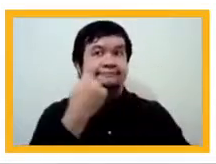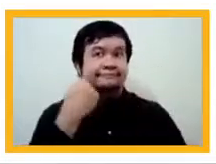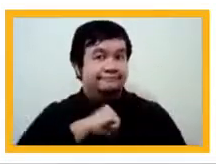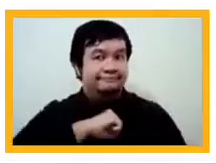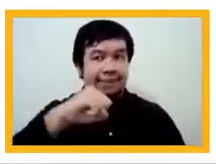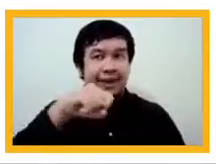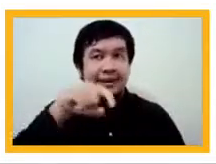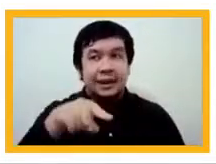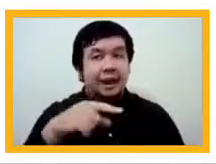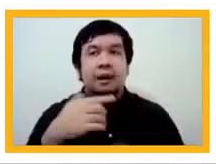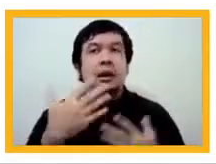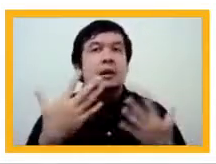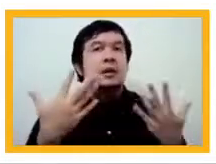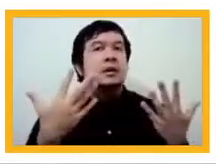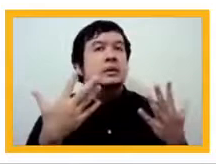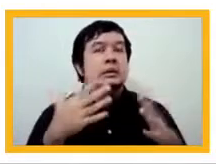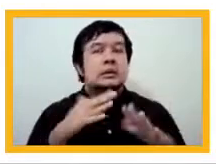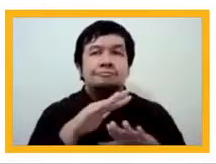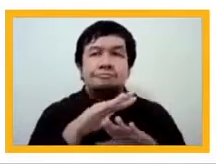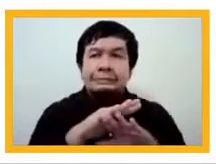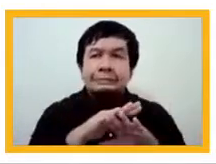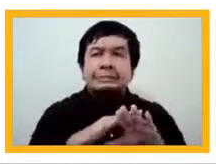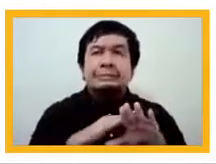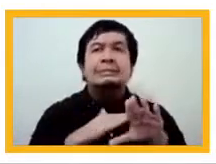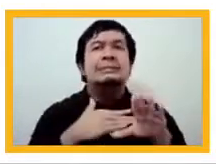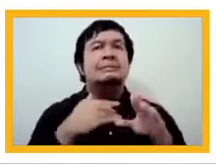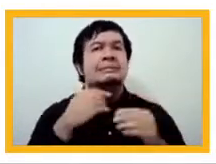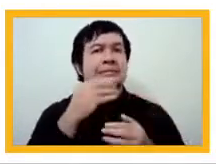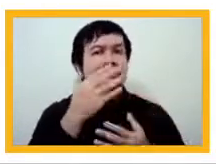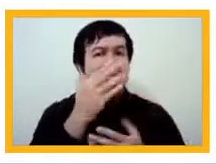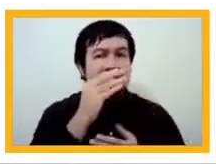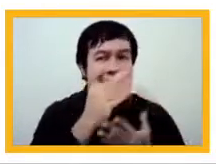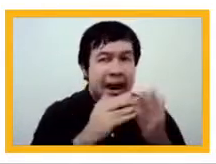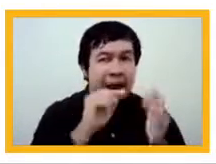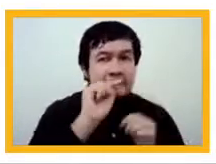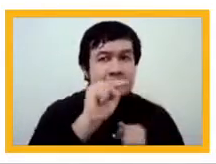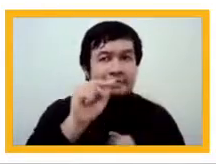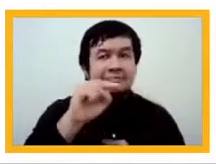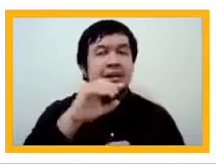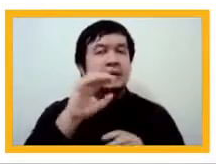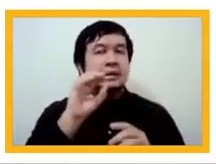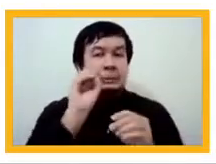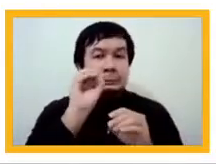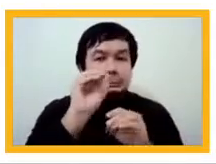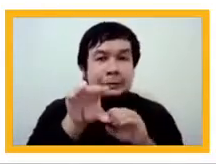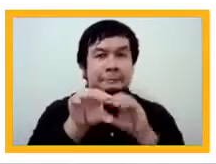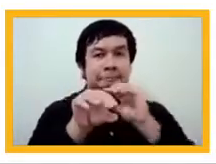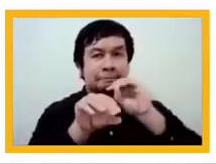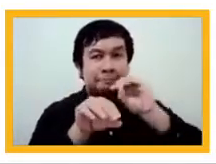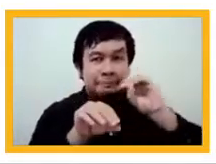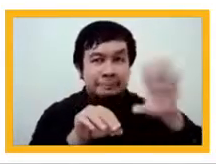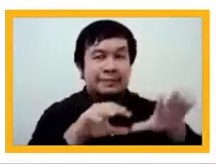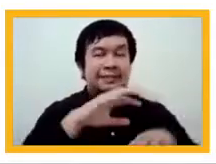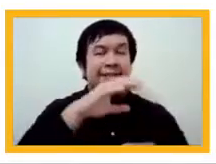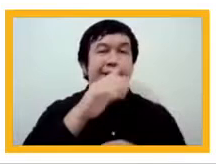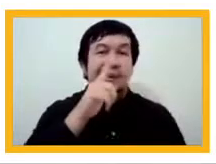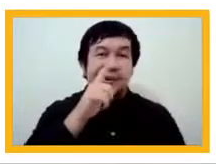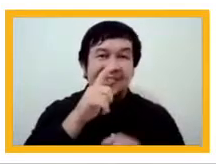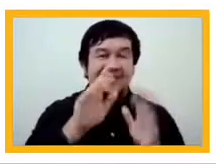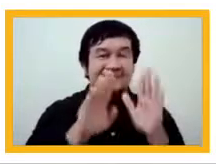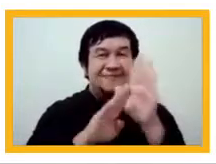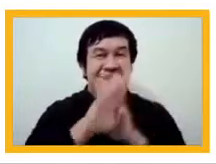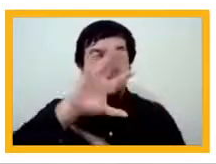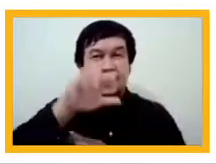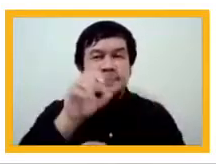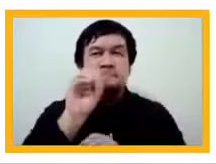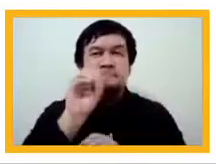revolution technology into the areas where developing member countries has an advantage. For example, I'm in charge of